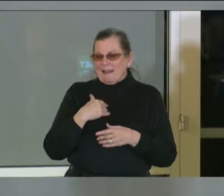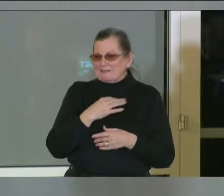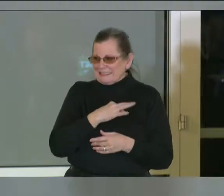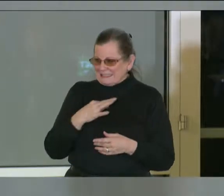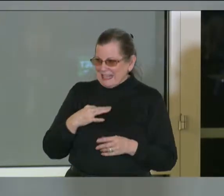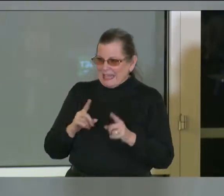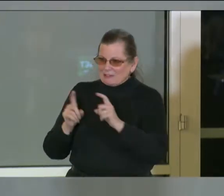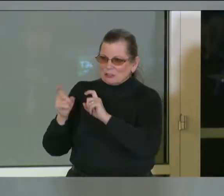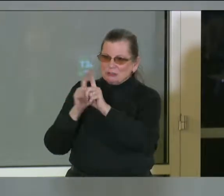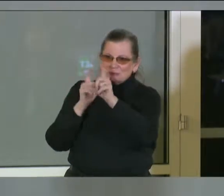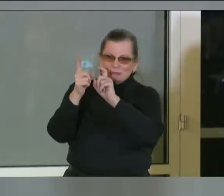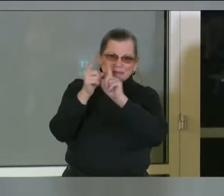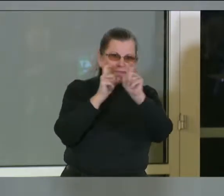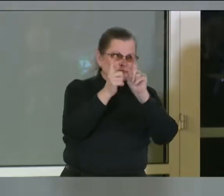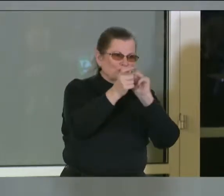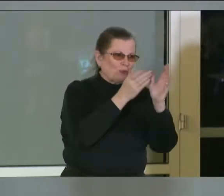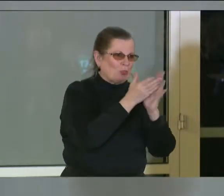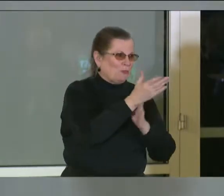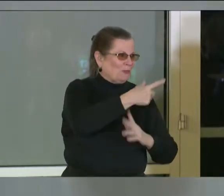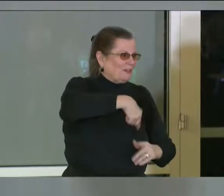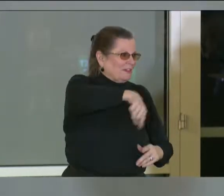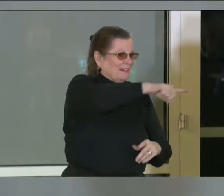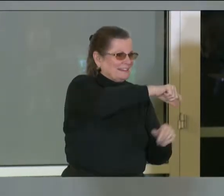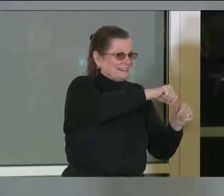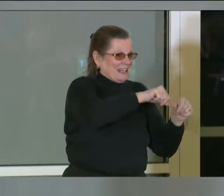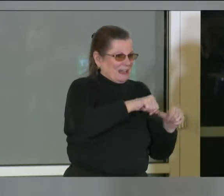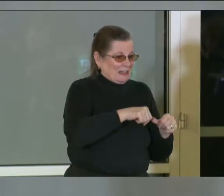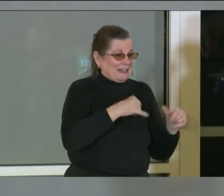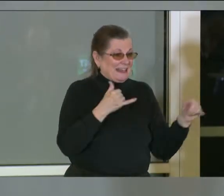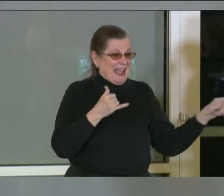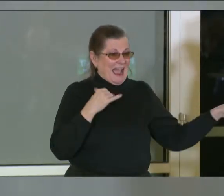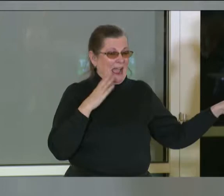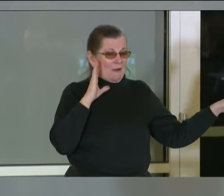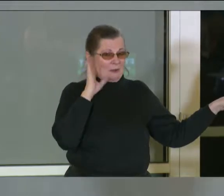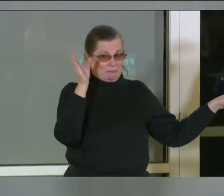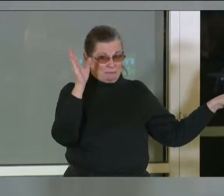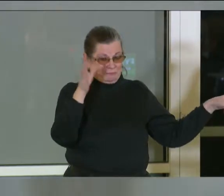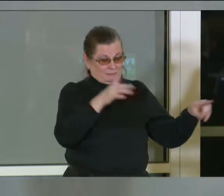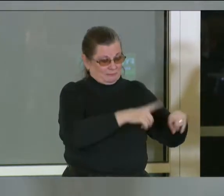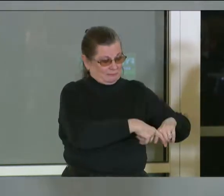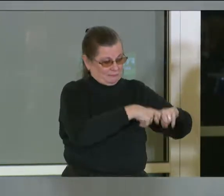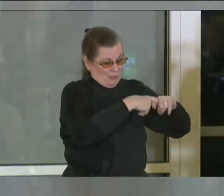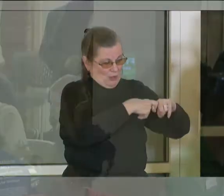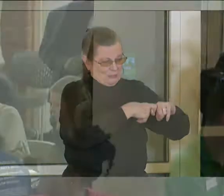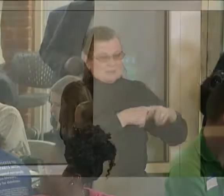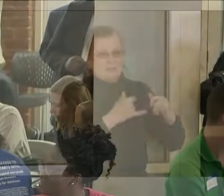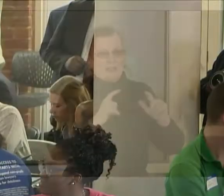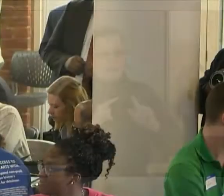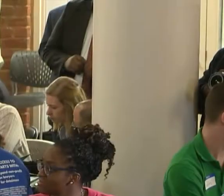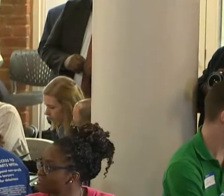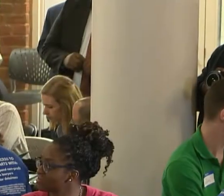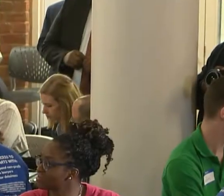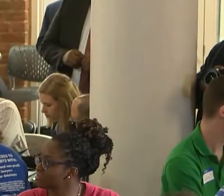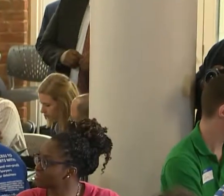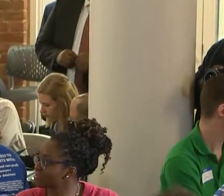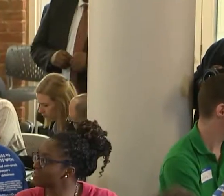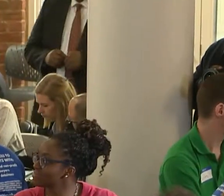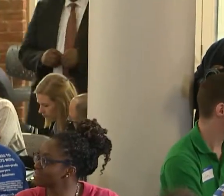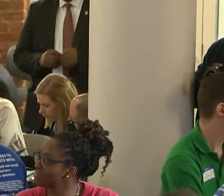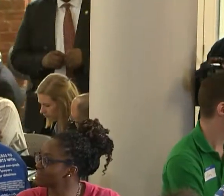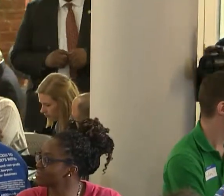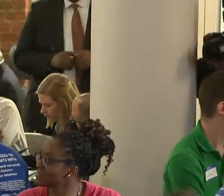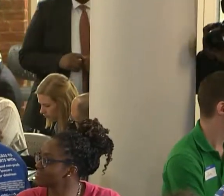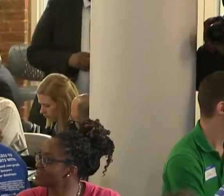back here in a little bit. So thank you all so much for joining us, and we look forward to hearing about your budget priorities. Don't